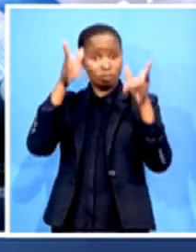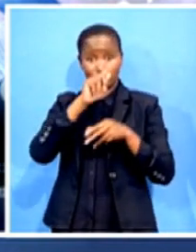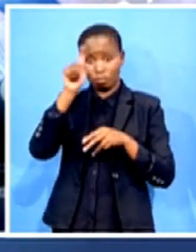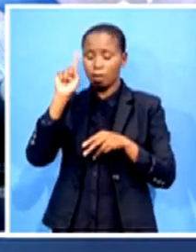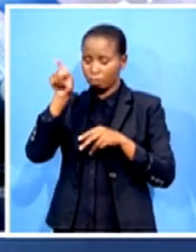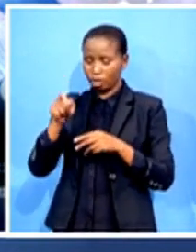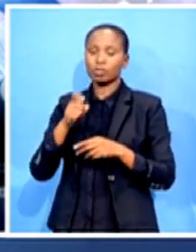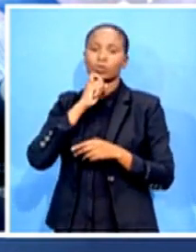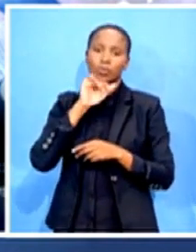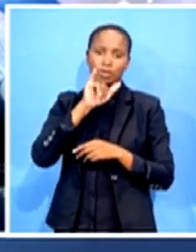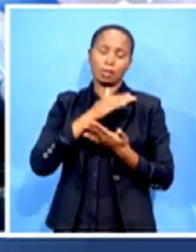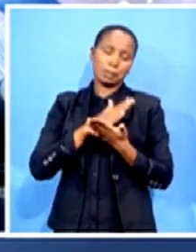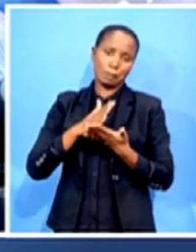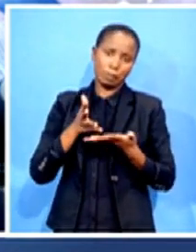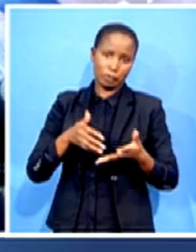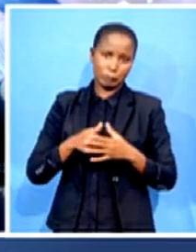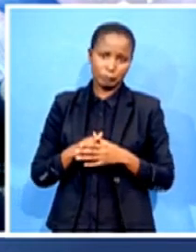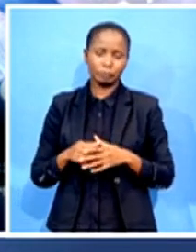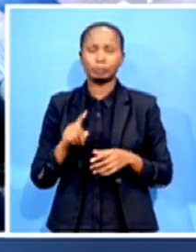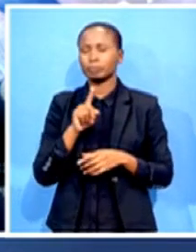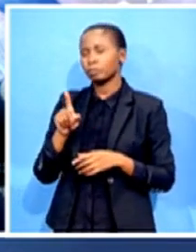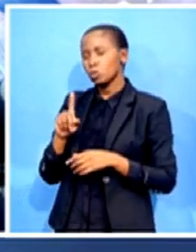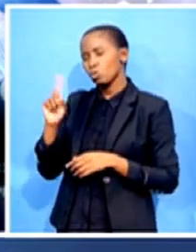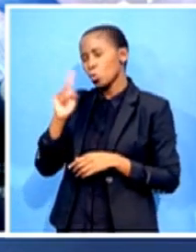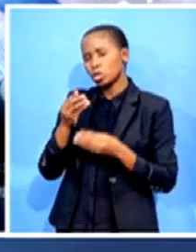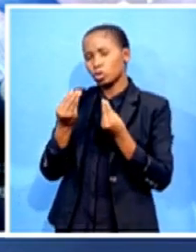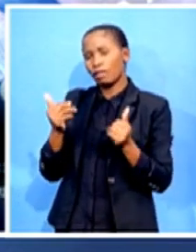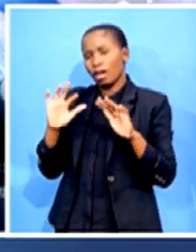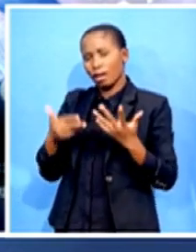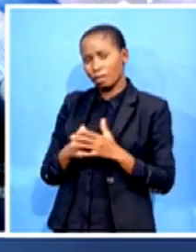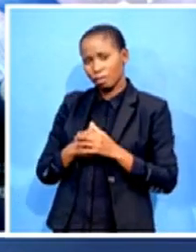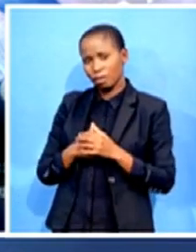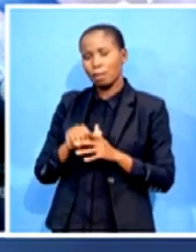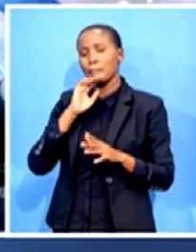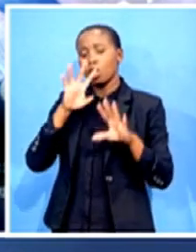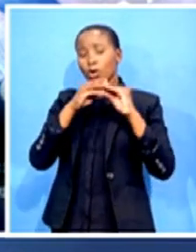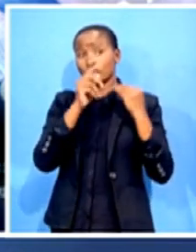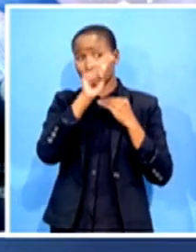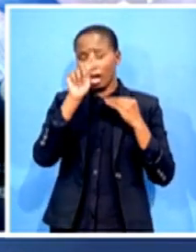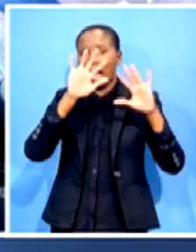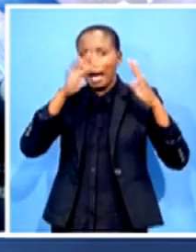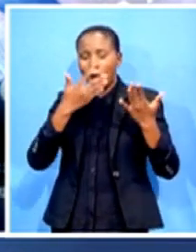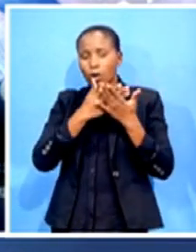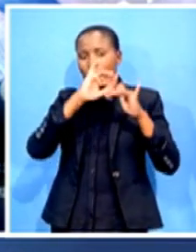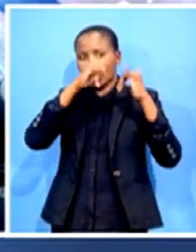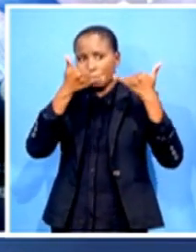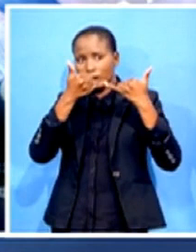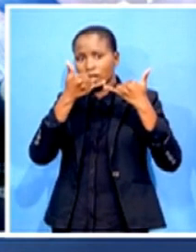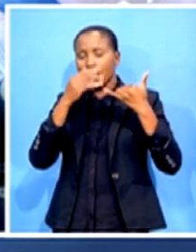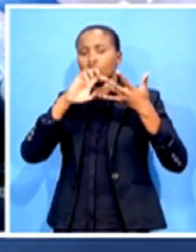solutions? What can organizations do to protect themselves against these advanced cyber attacks and